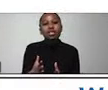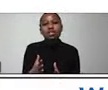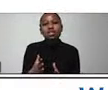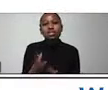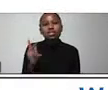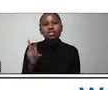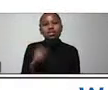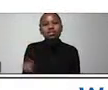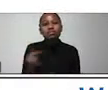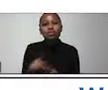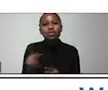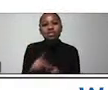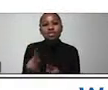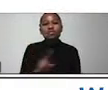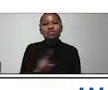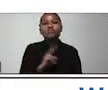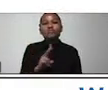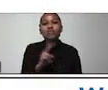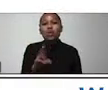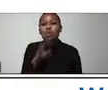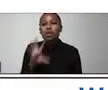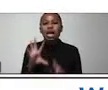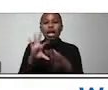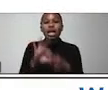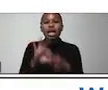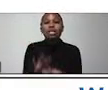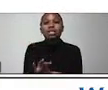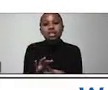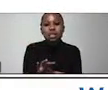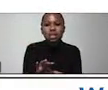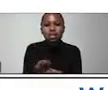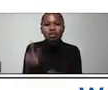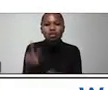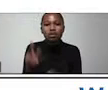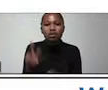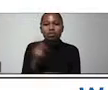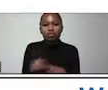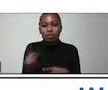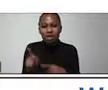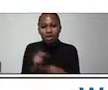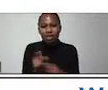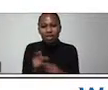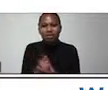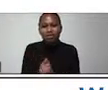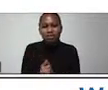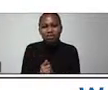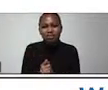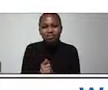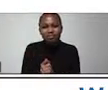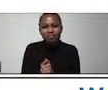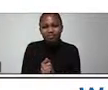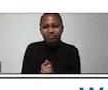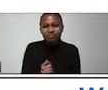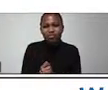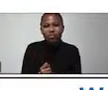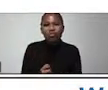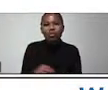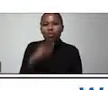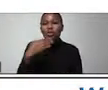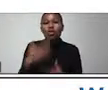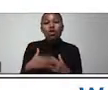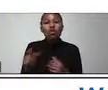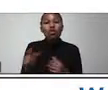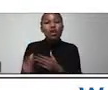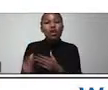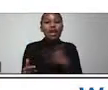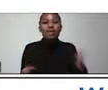actually linked to products that are actually assessed in here, for the commodities that are actually on your left. So